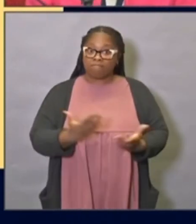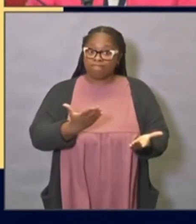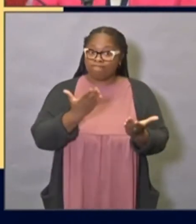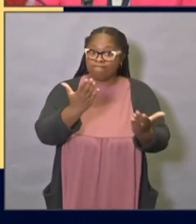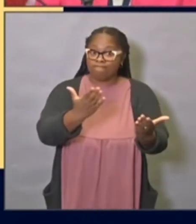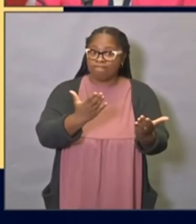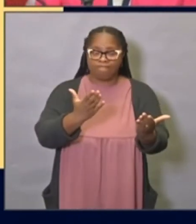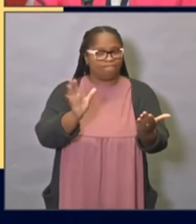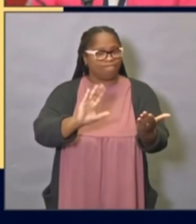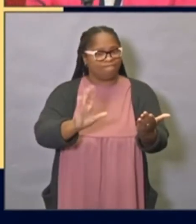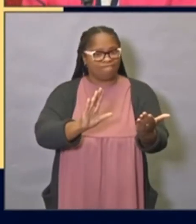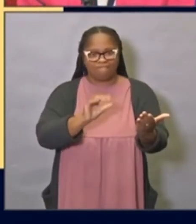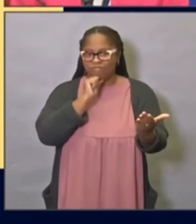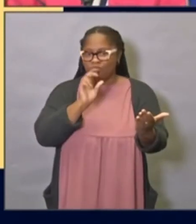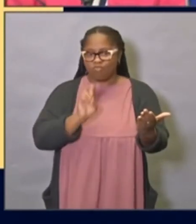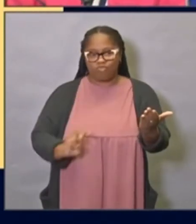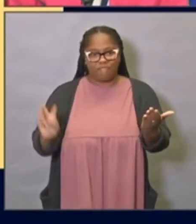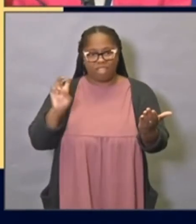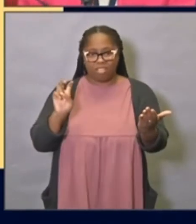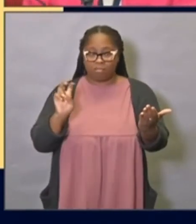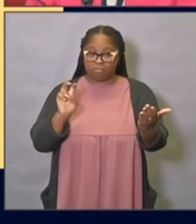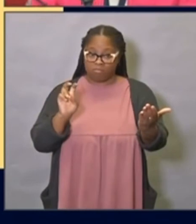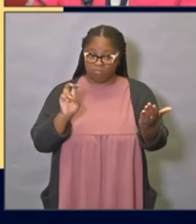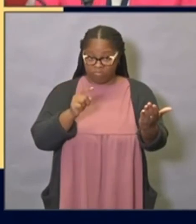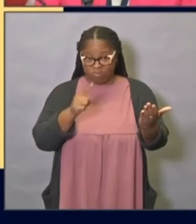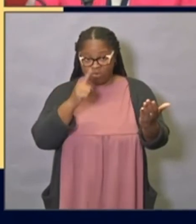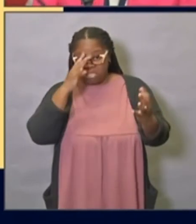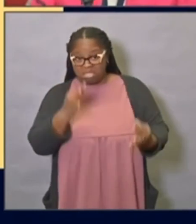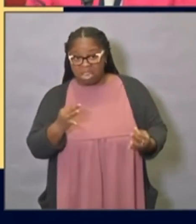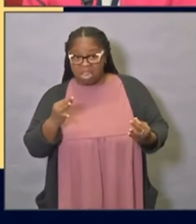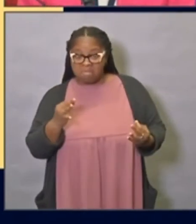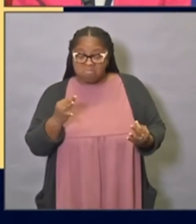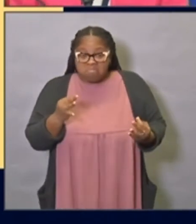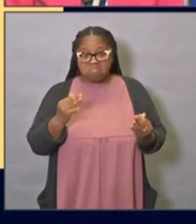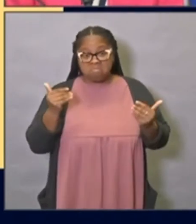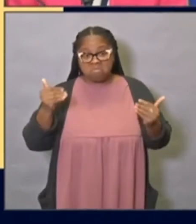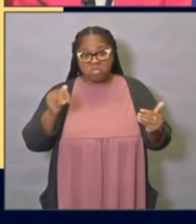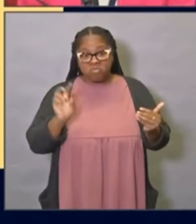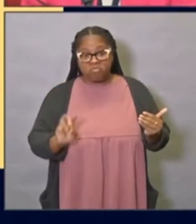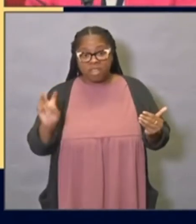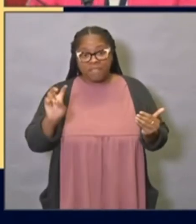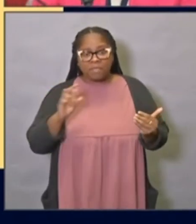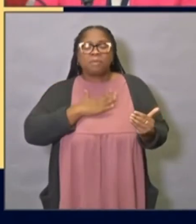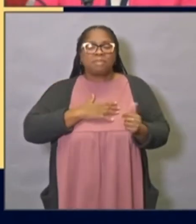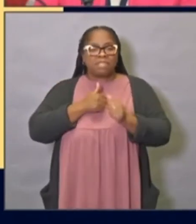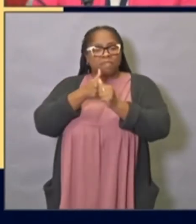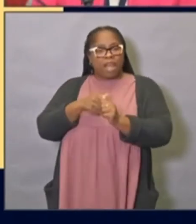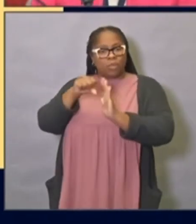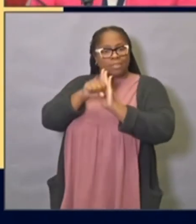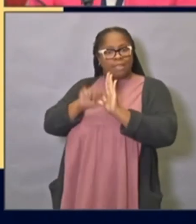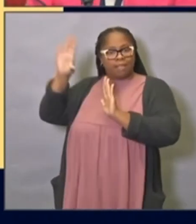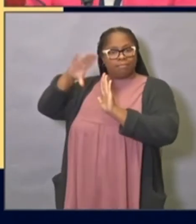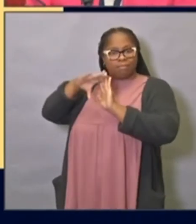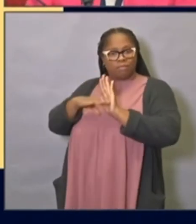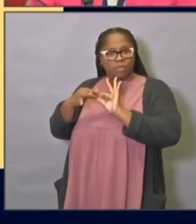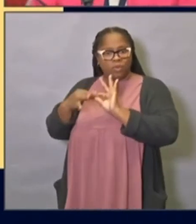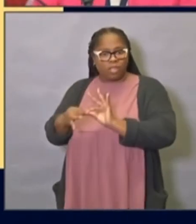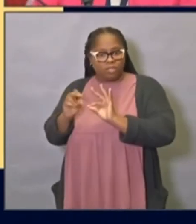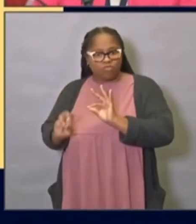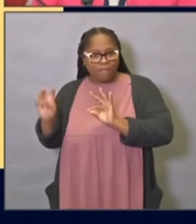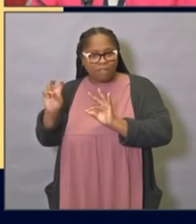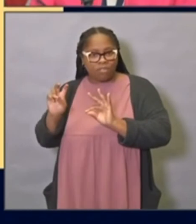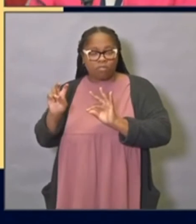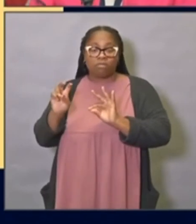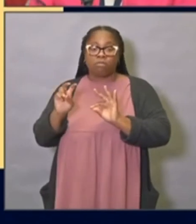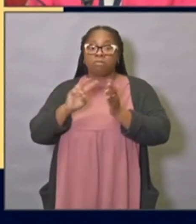this time. If you do choose to travel, please follow the state's guidelines on travel, including quarantining for